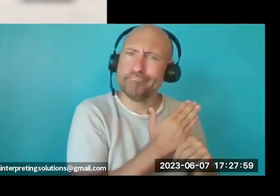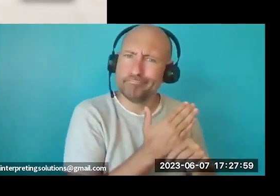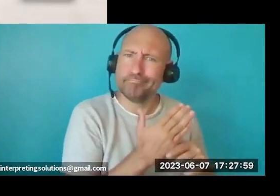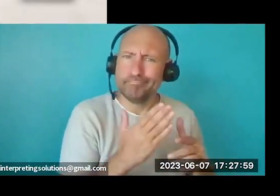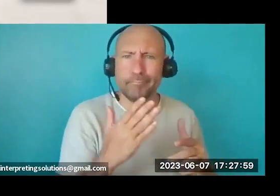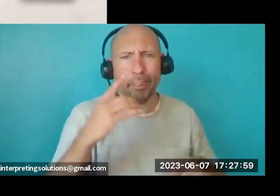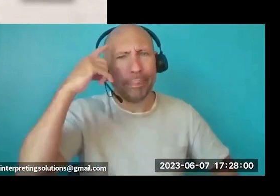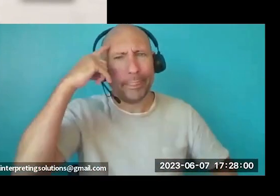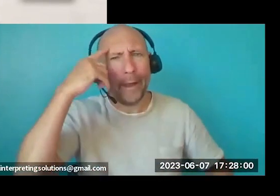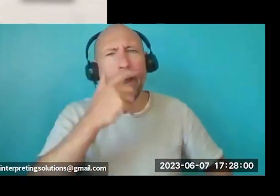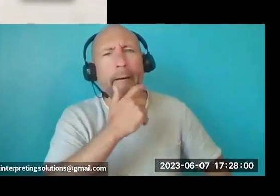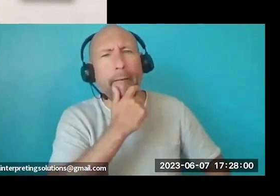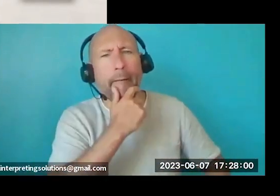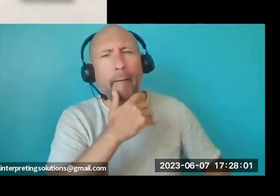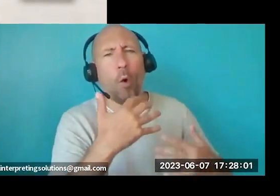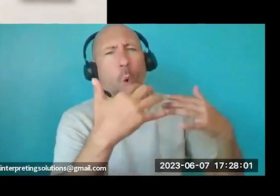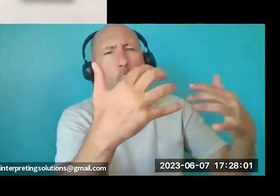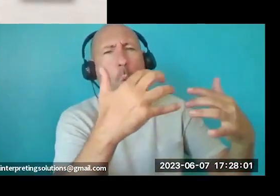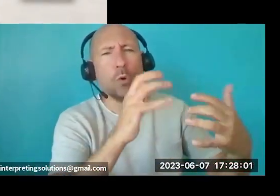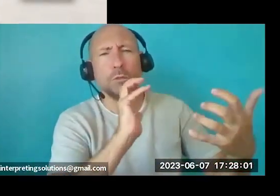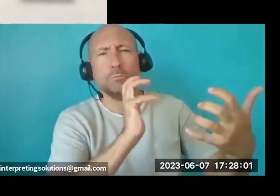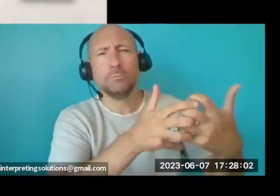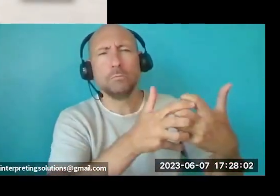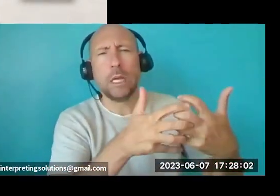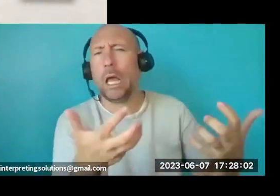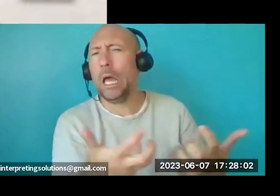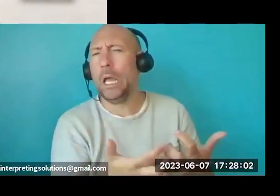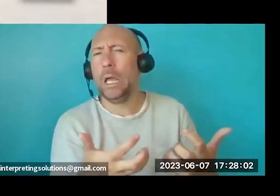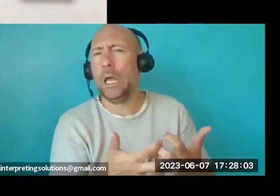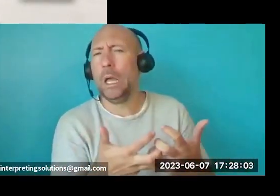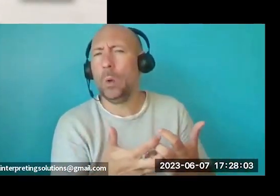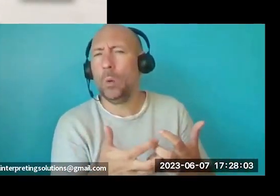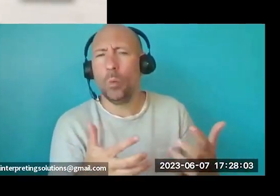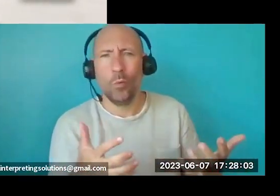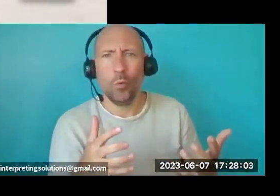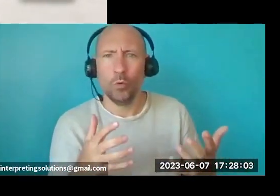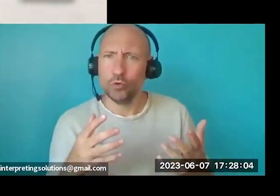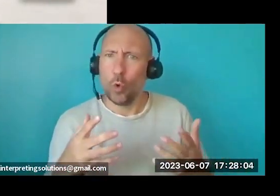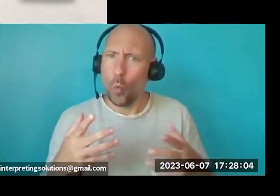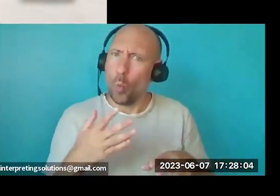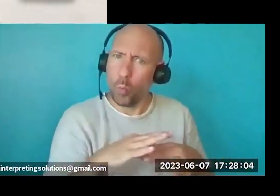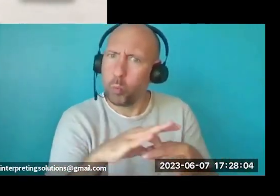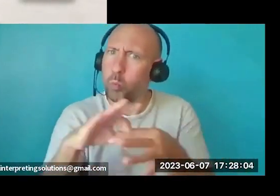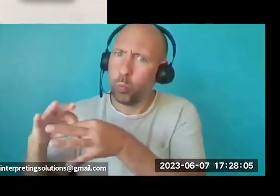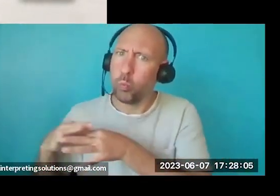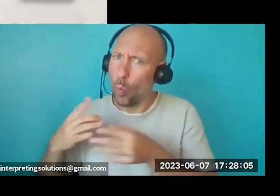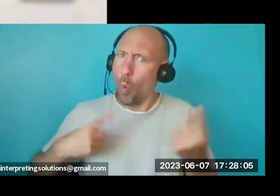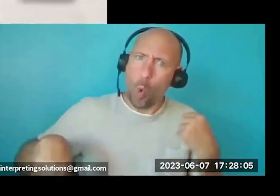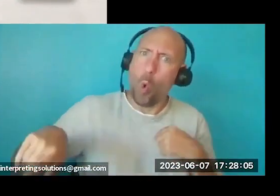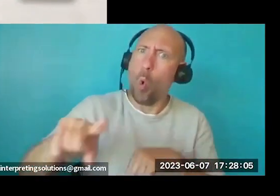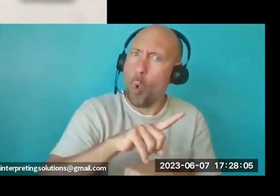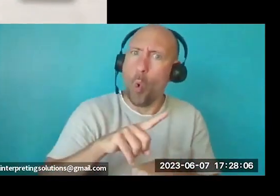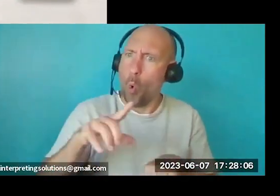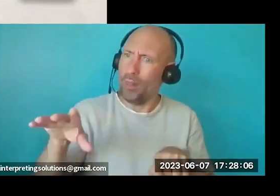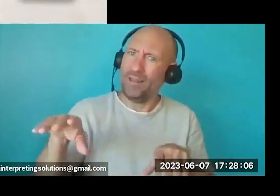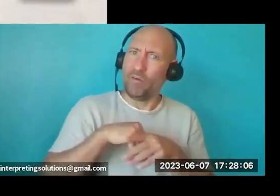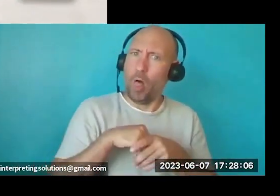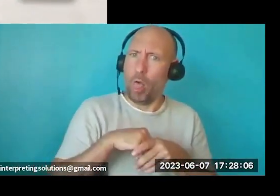it's thought about from the very beginning, and it's collaborated on across everyone involved in a